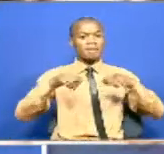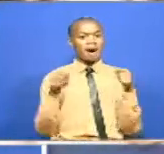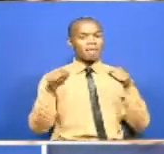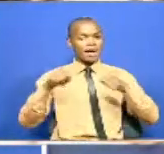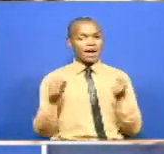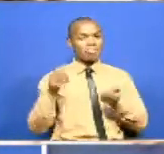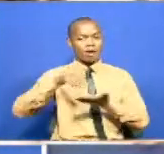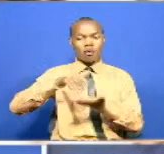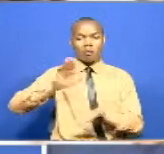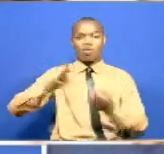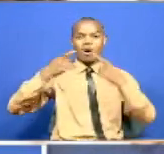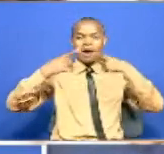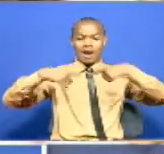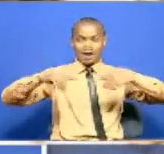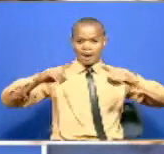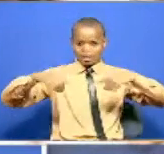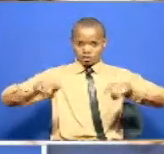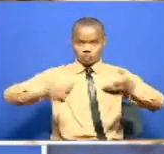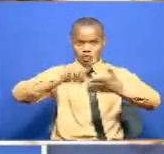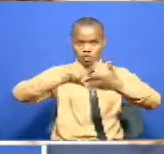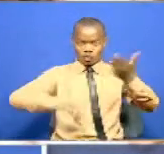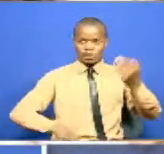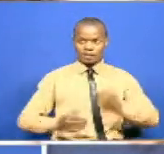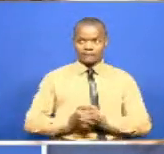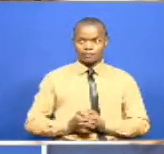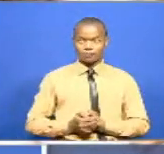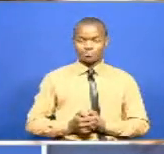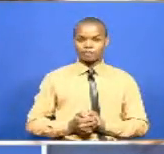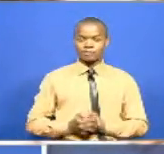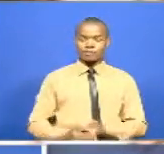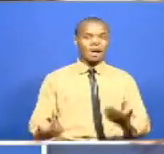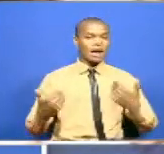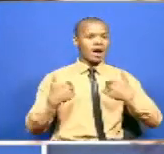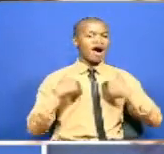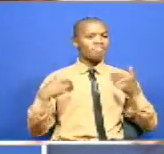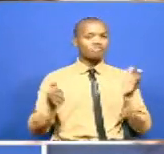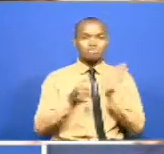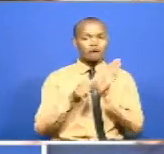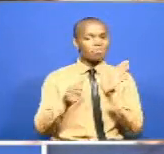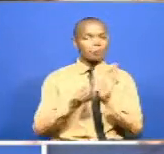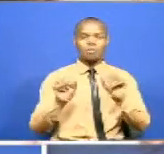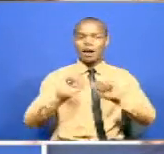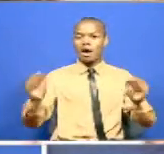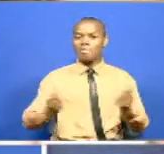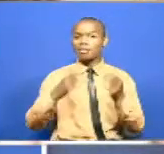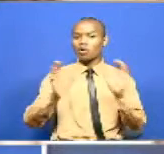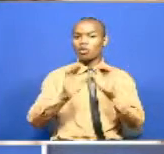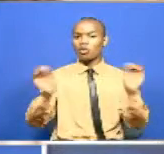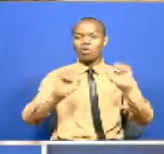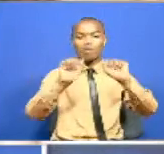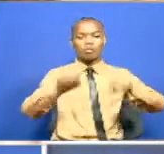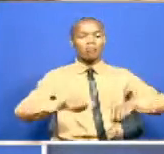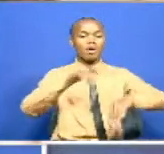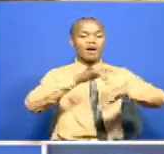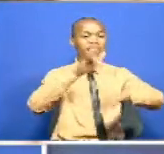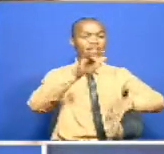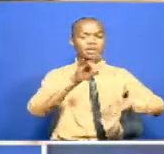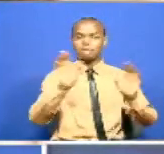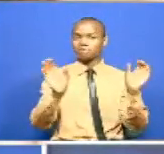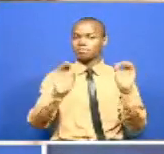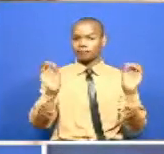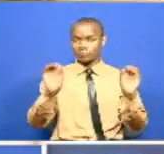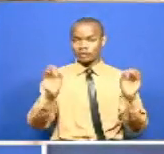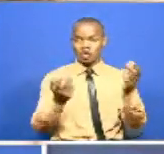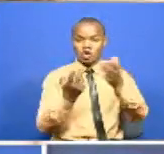announce that so far there is nothing major that has happened that can shake our resolve. Both